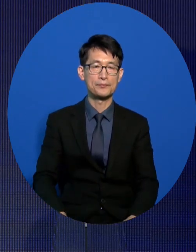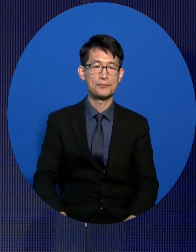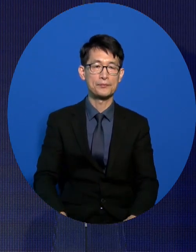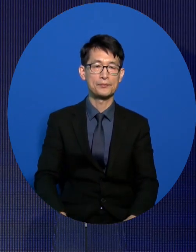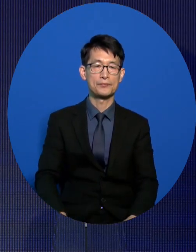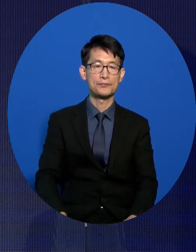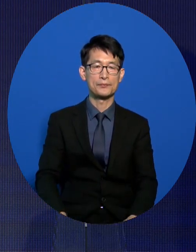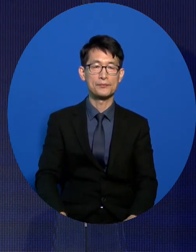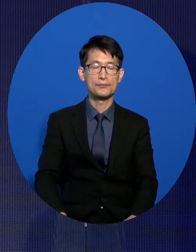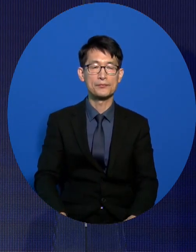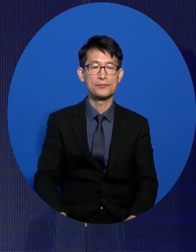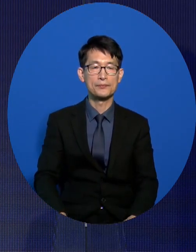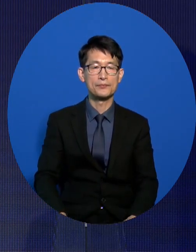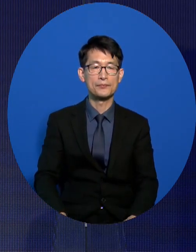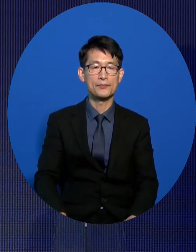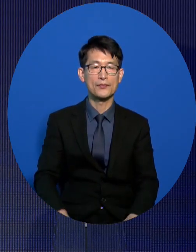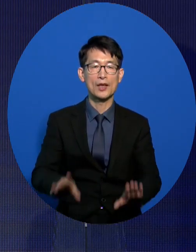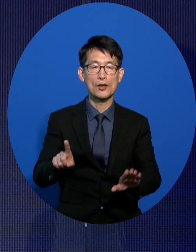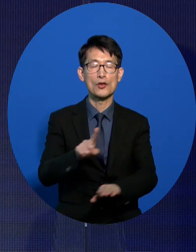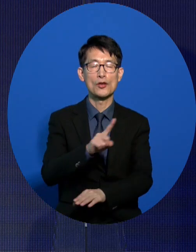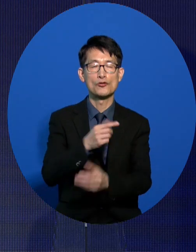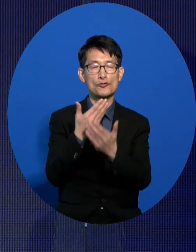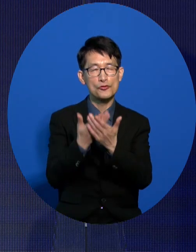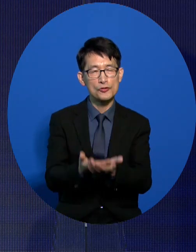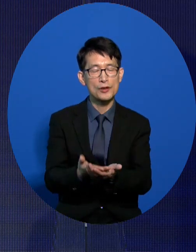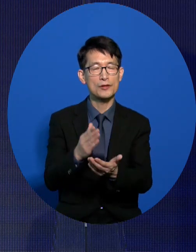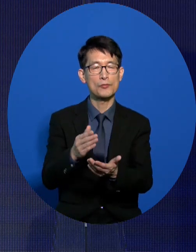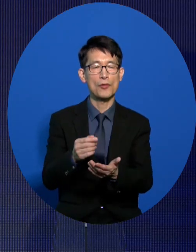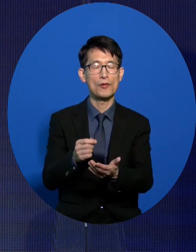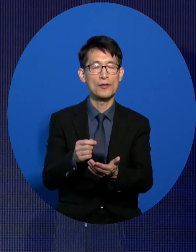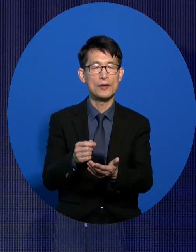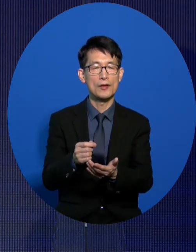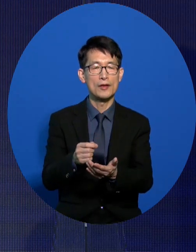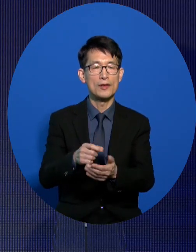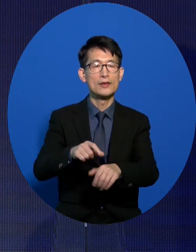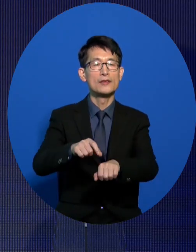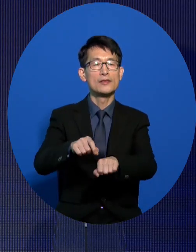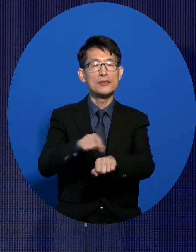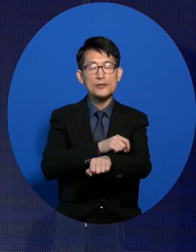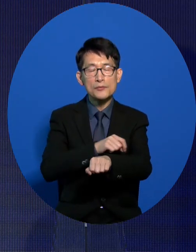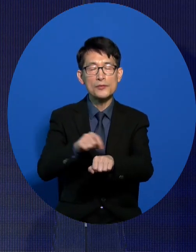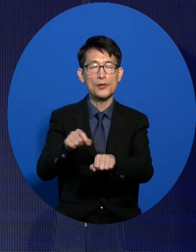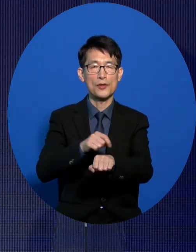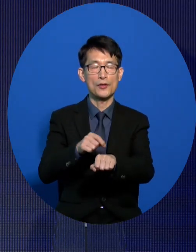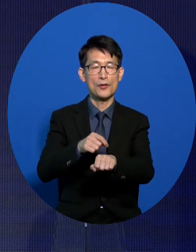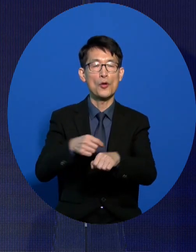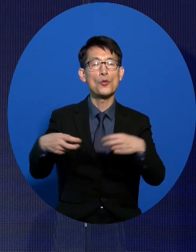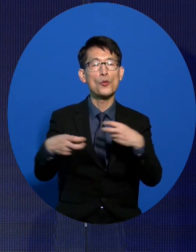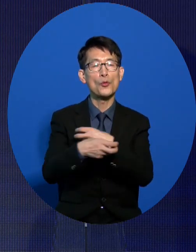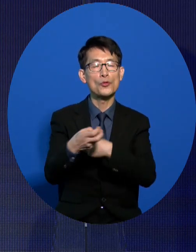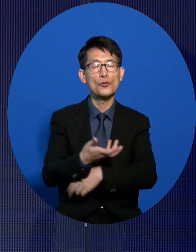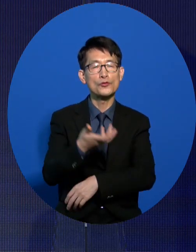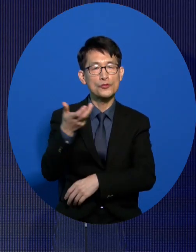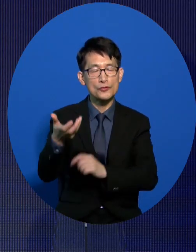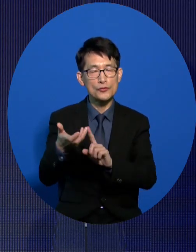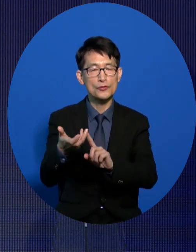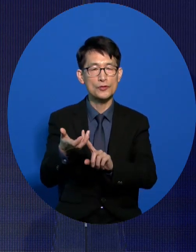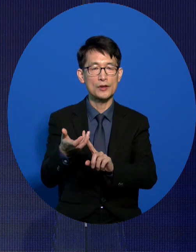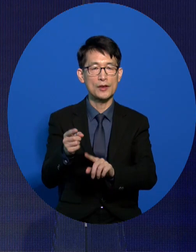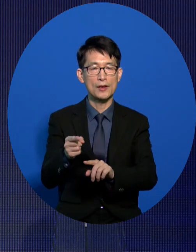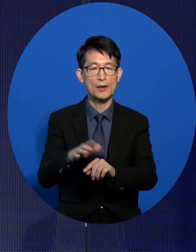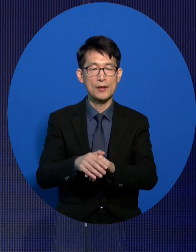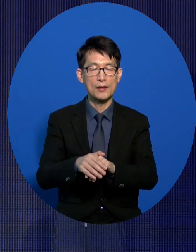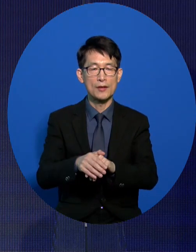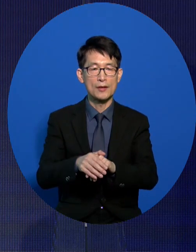overcome the challenges concerning the rights to mobility. We also talk about the special means of transportation, but we need a more